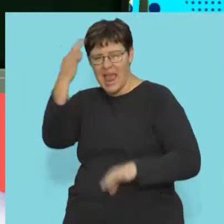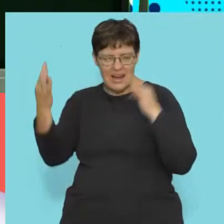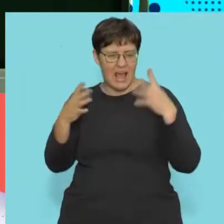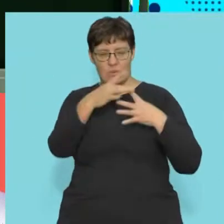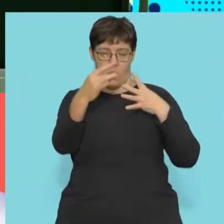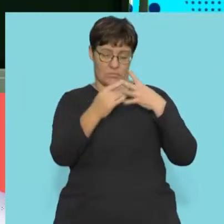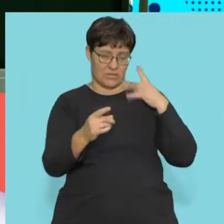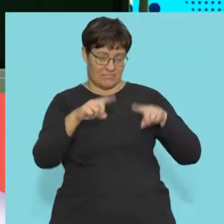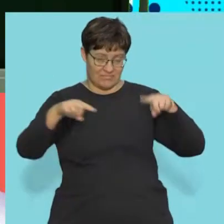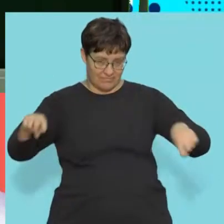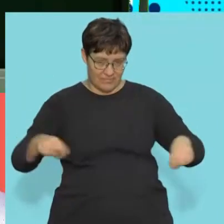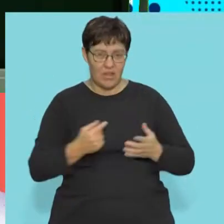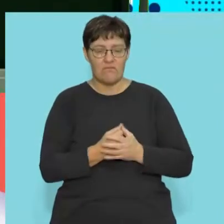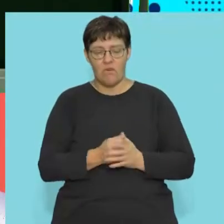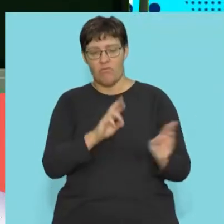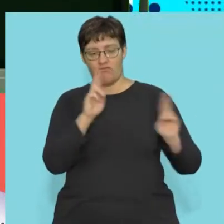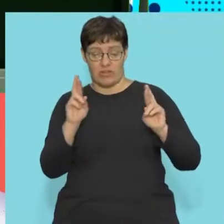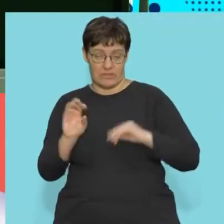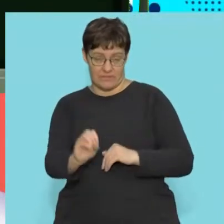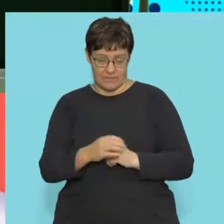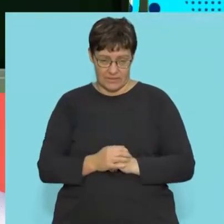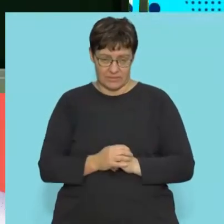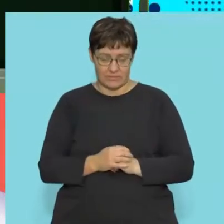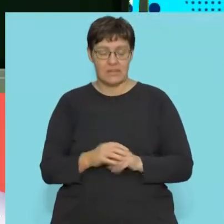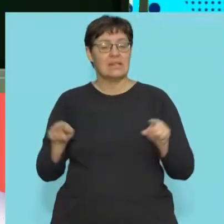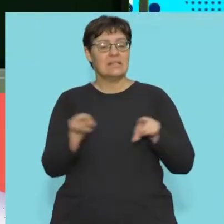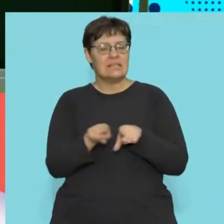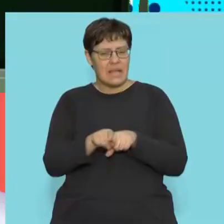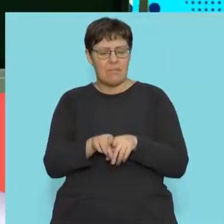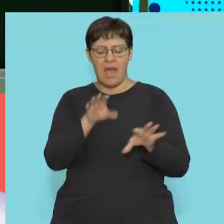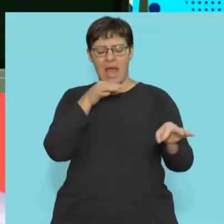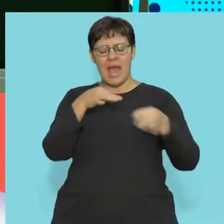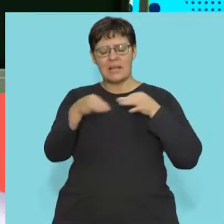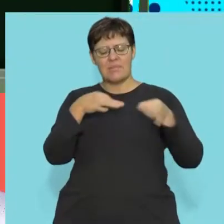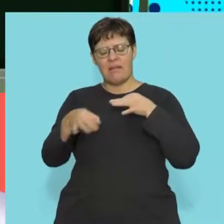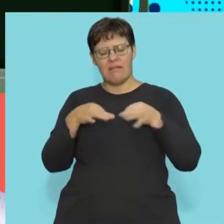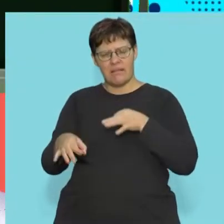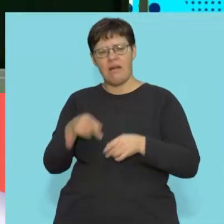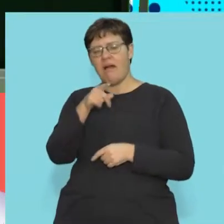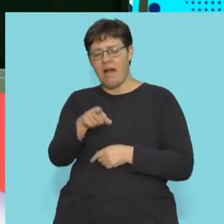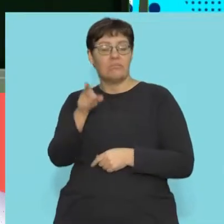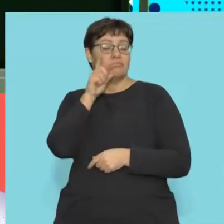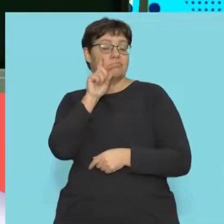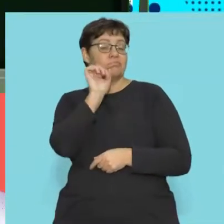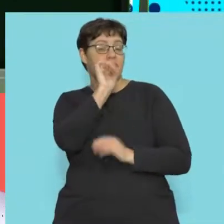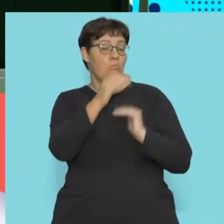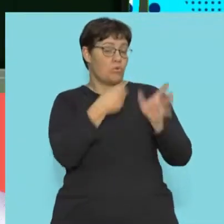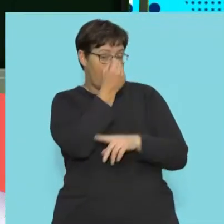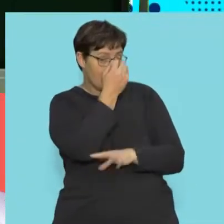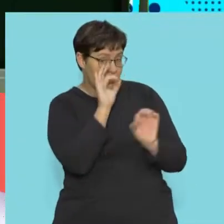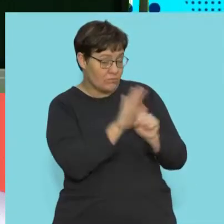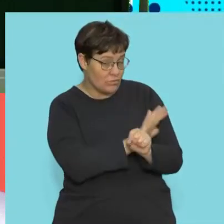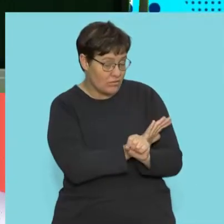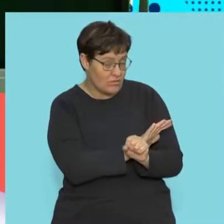various options around the different reactions. We've also looked at some descriptions that test the understanding of the process.